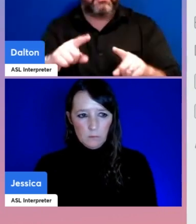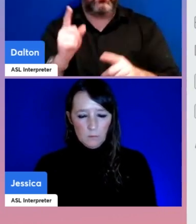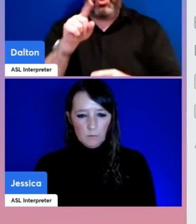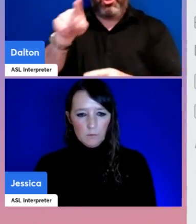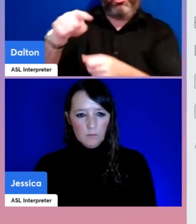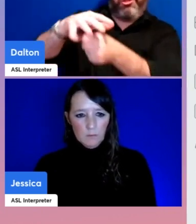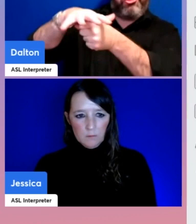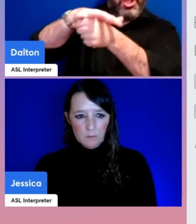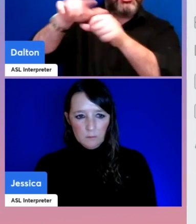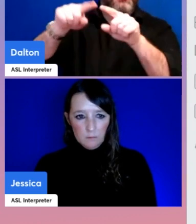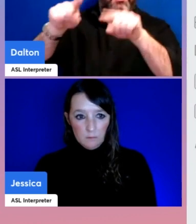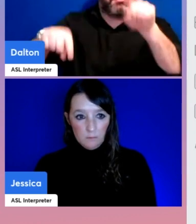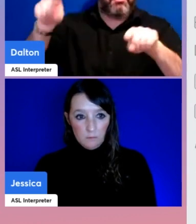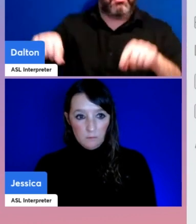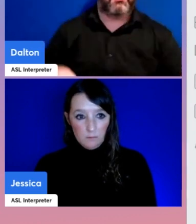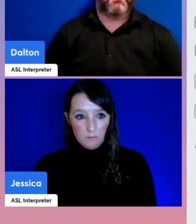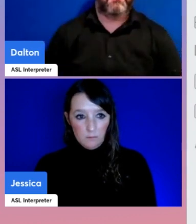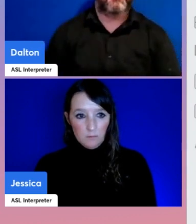variable.